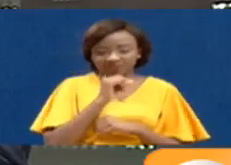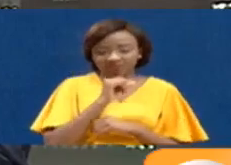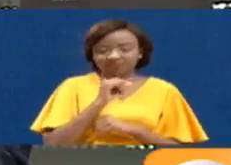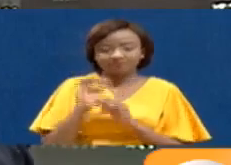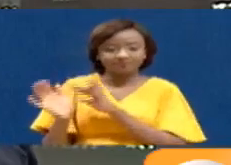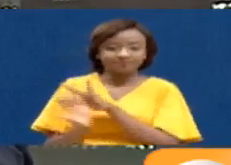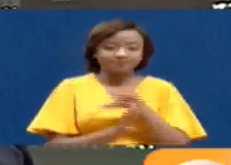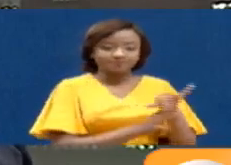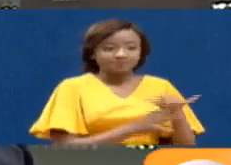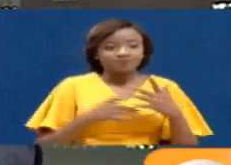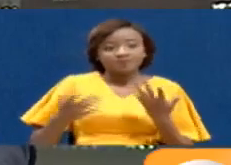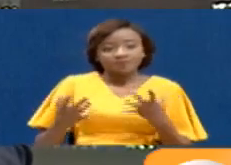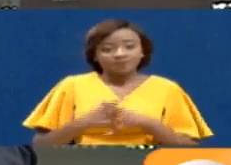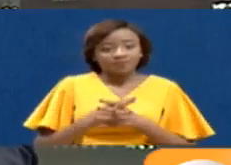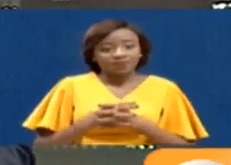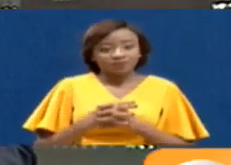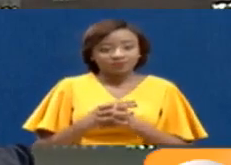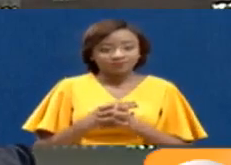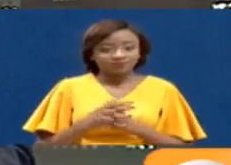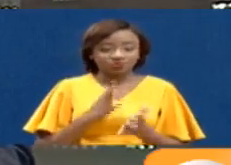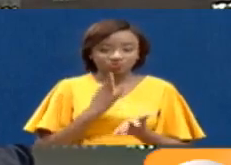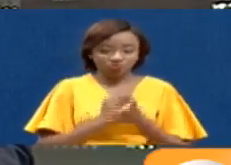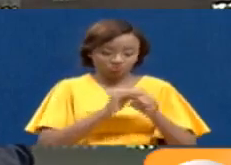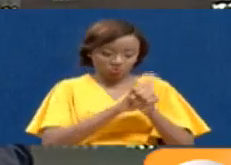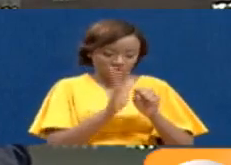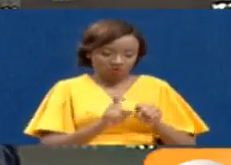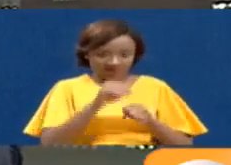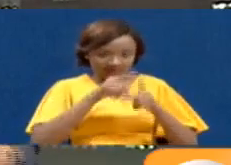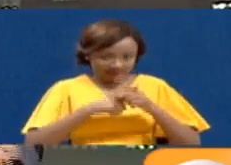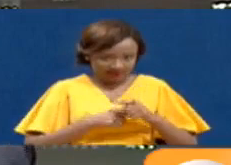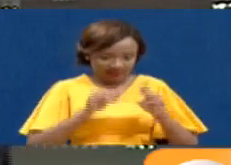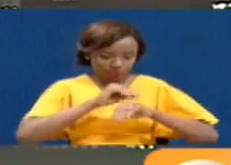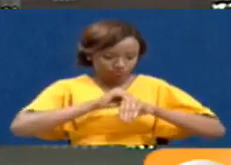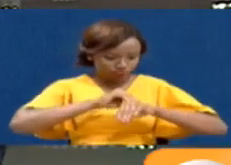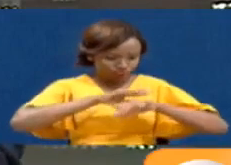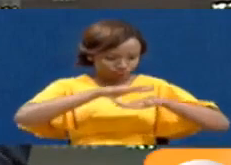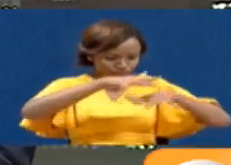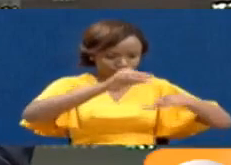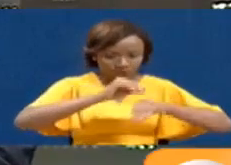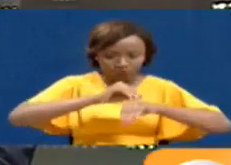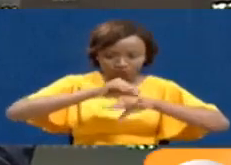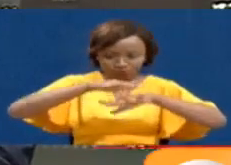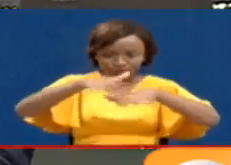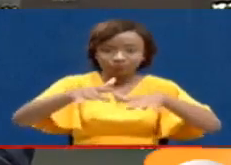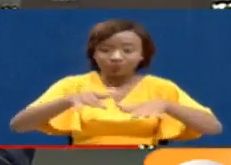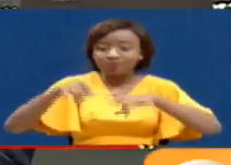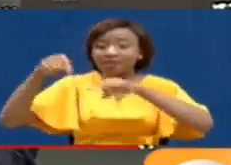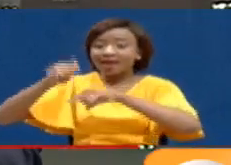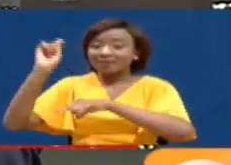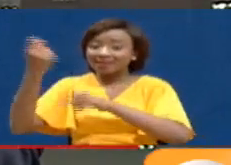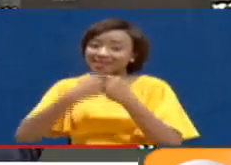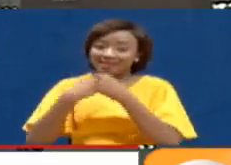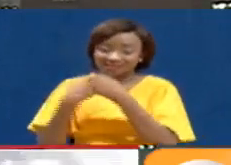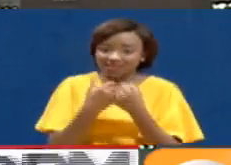Yesterday. Well, it's no secret that since the coronavirus began spreading beyond China, countries like Kenya have faced numerous challenges,